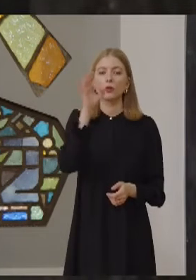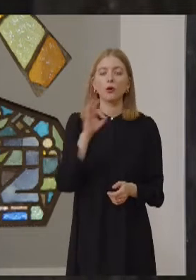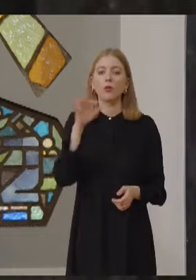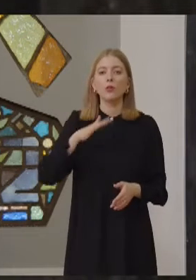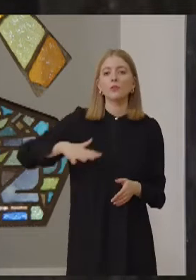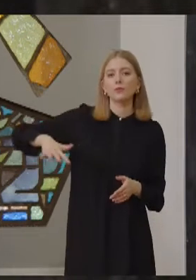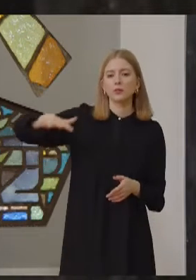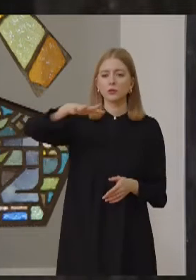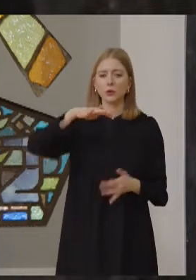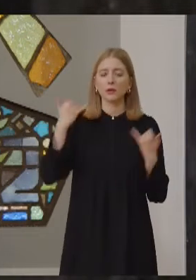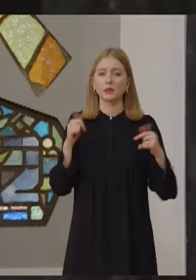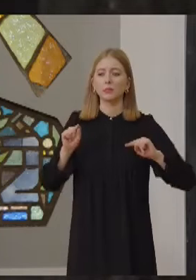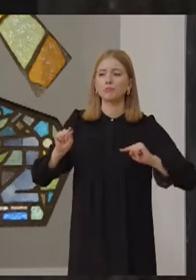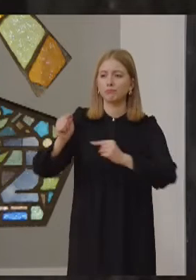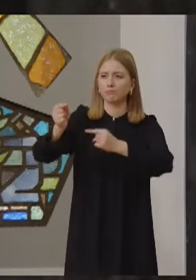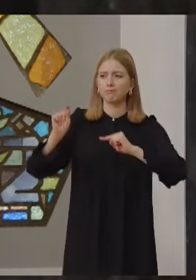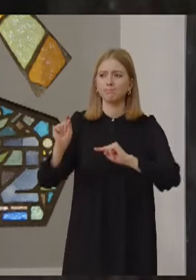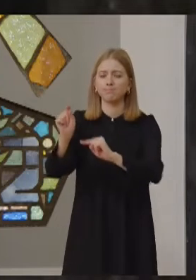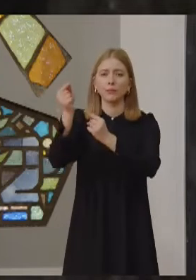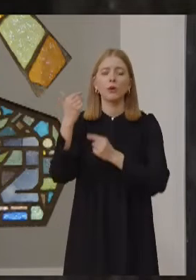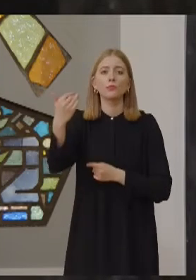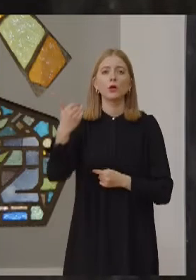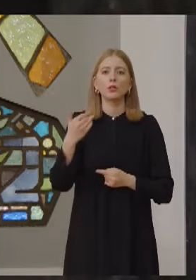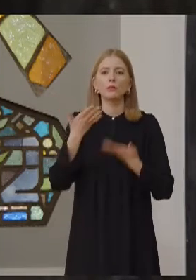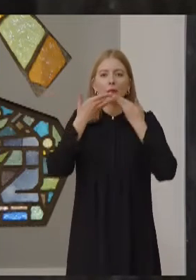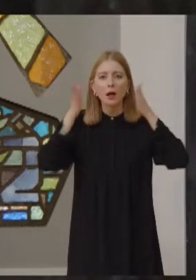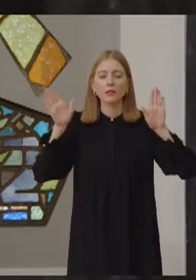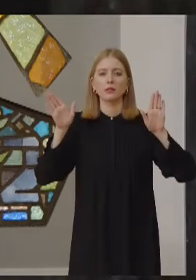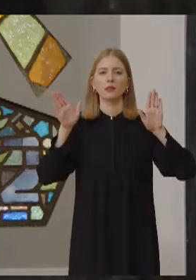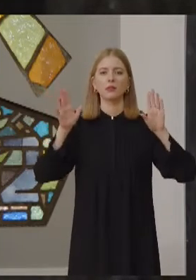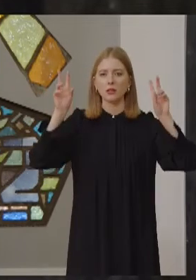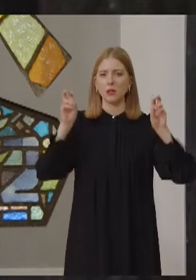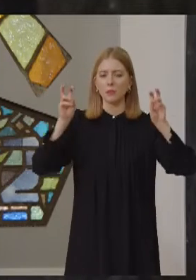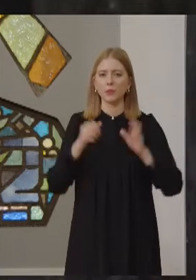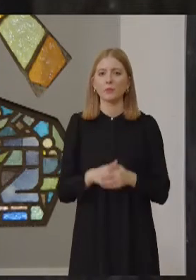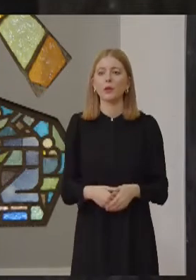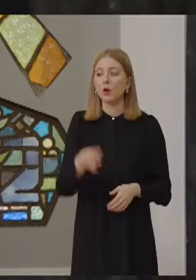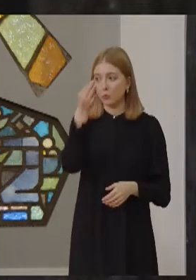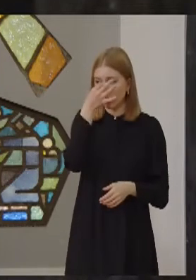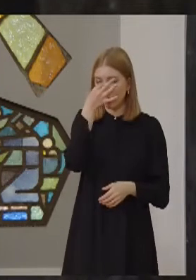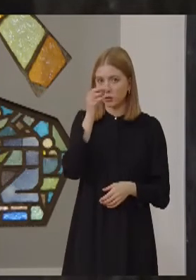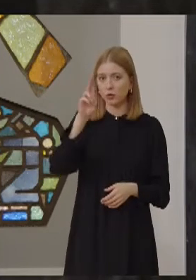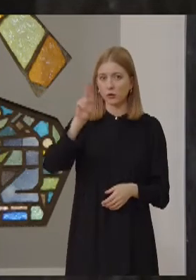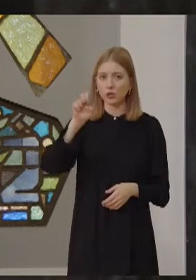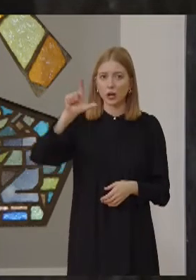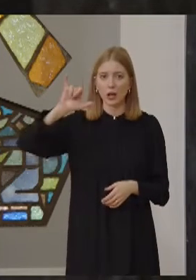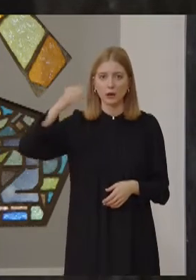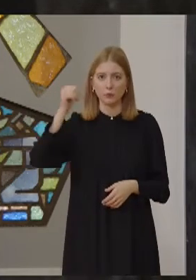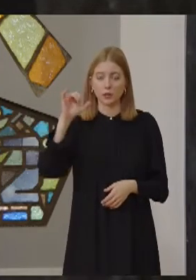speak about the pressure from the public in a more general terms, Professor